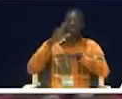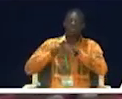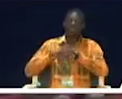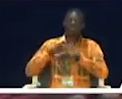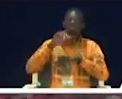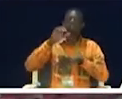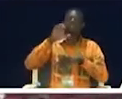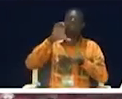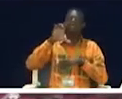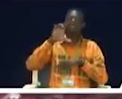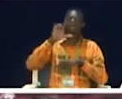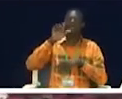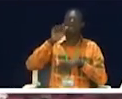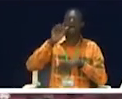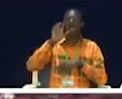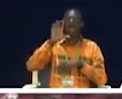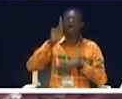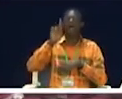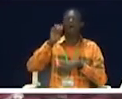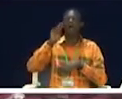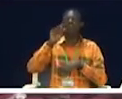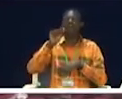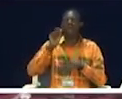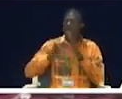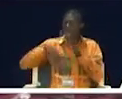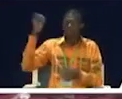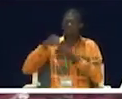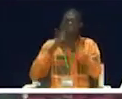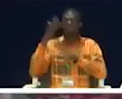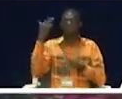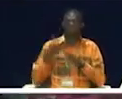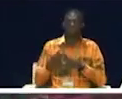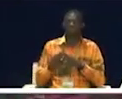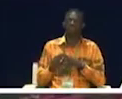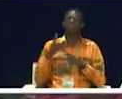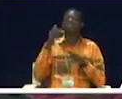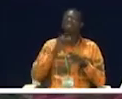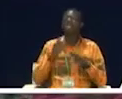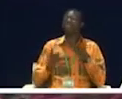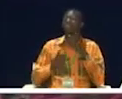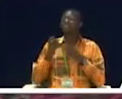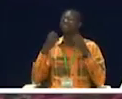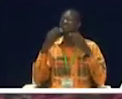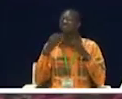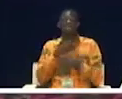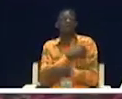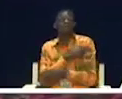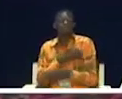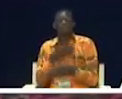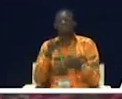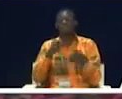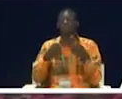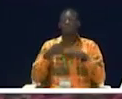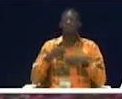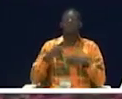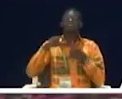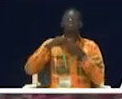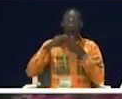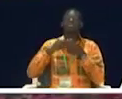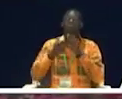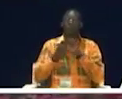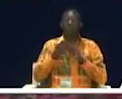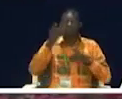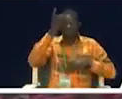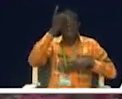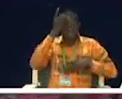glaucoma, get out. Following Sunday, after testing, specialist hospital, they came back, glaucoma disappeared. Can